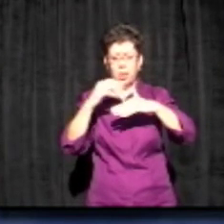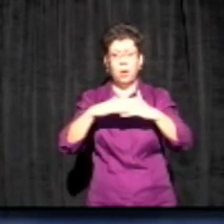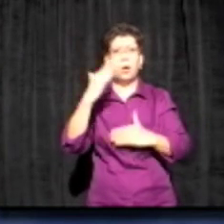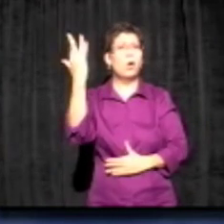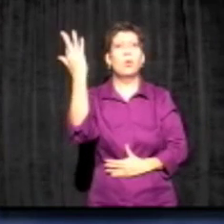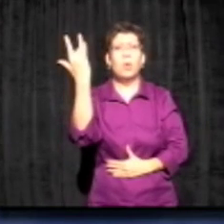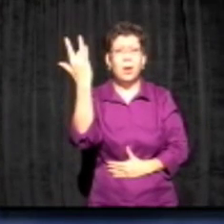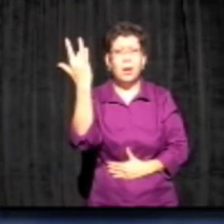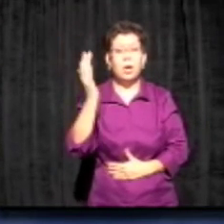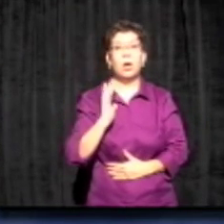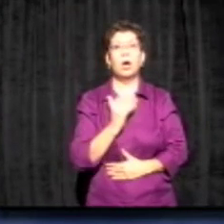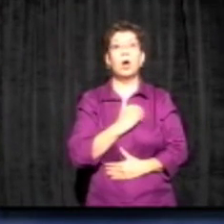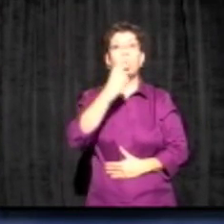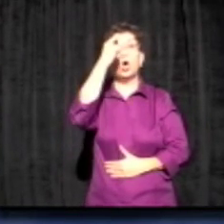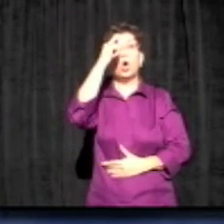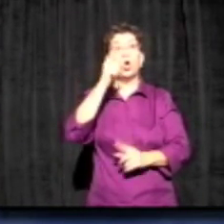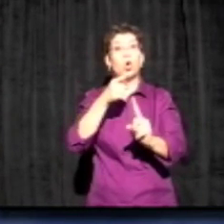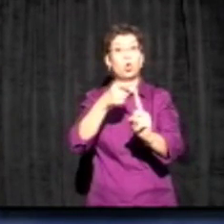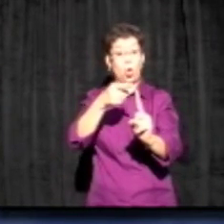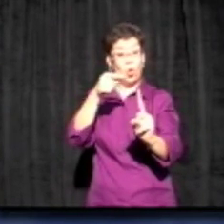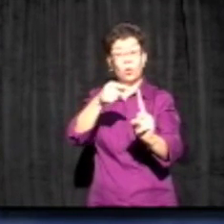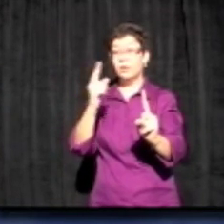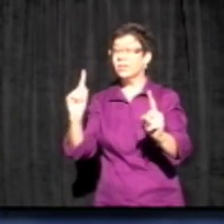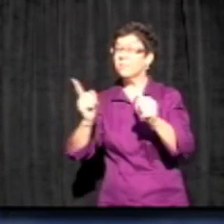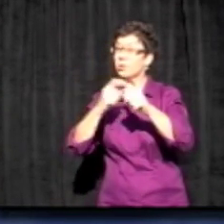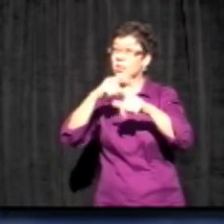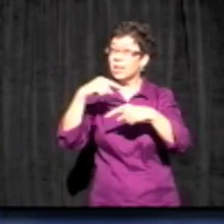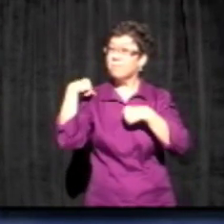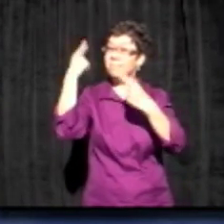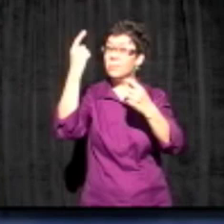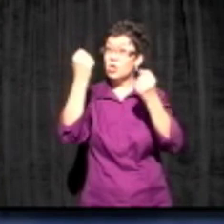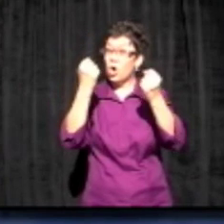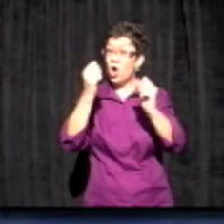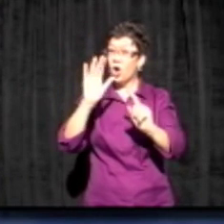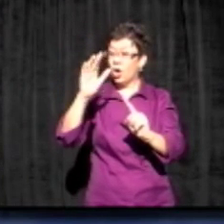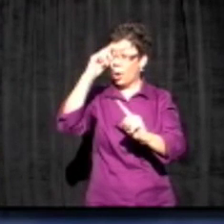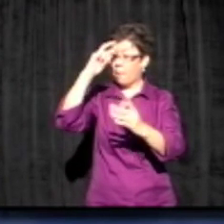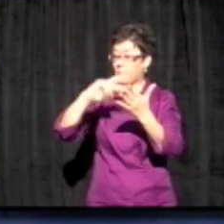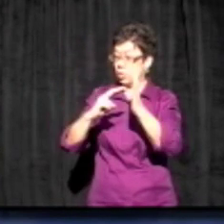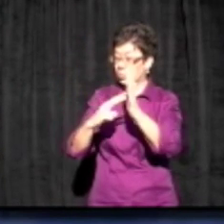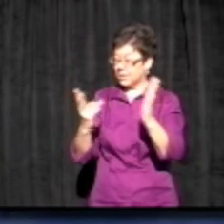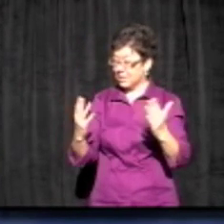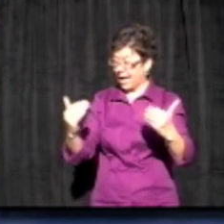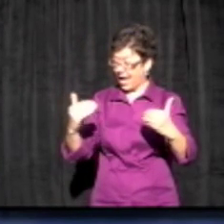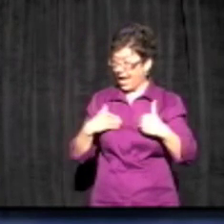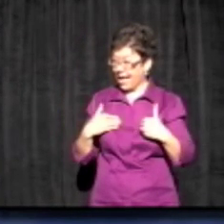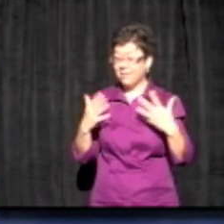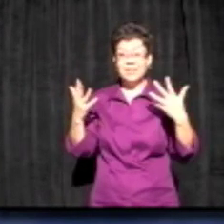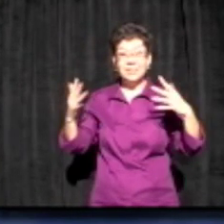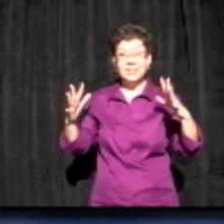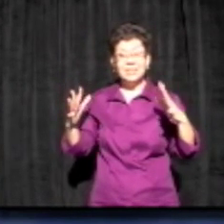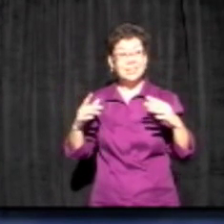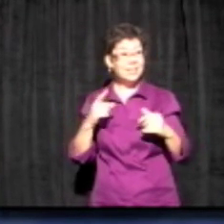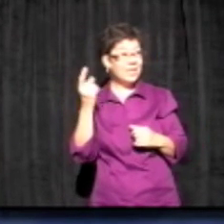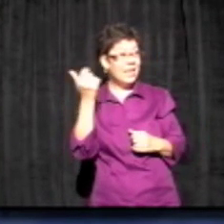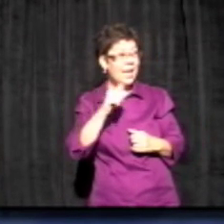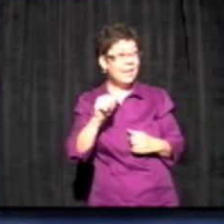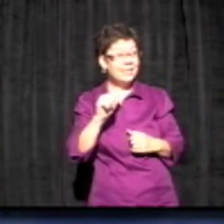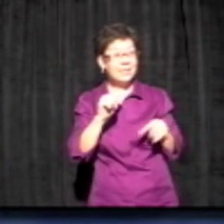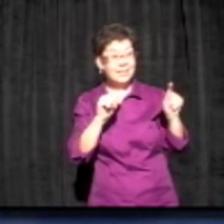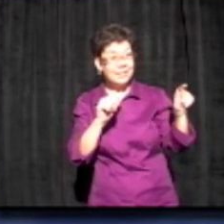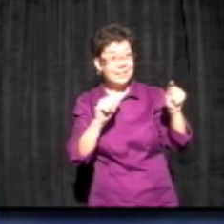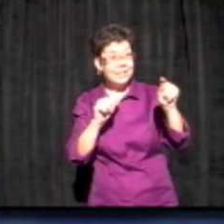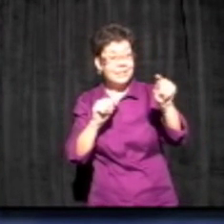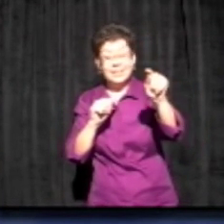Our goal was to provide, for the first time in the industry, a vehicle purpose-built to meet all applicable